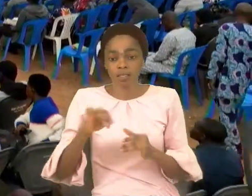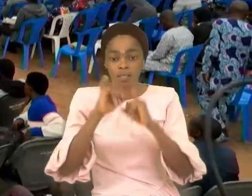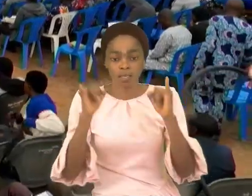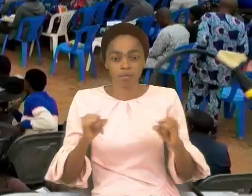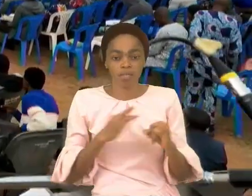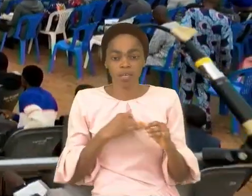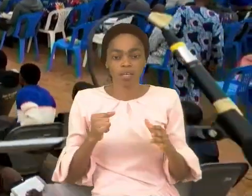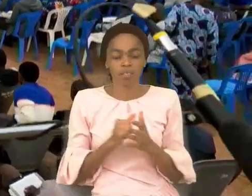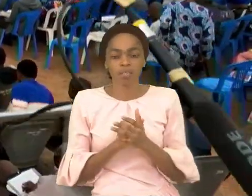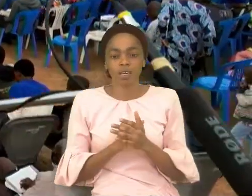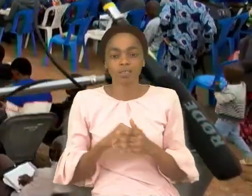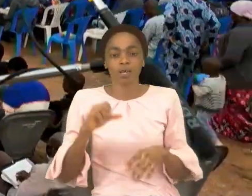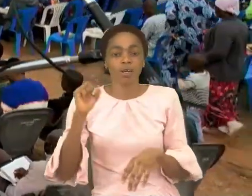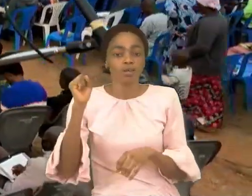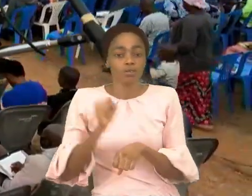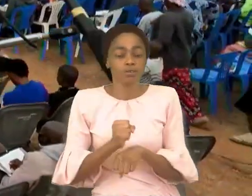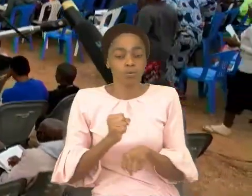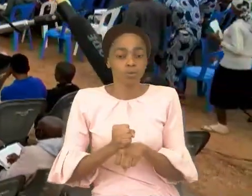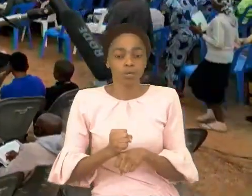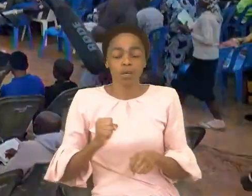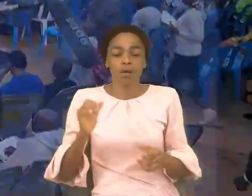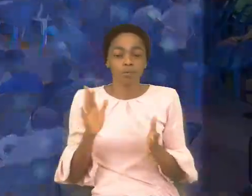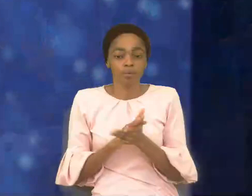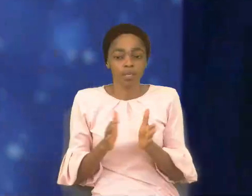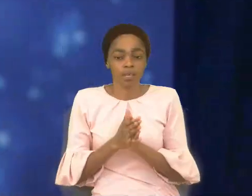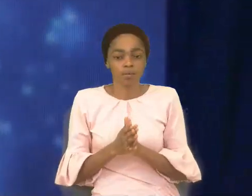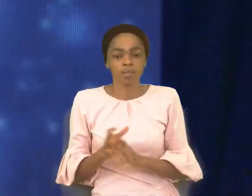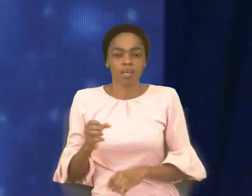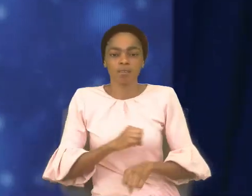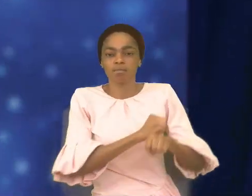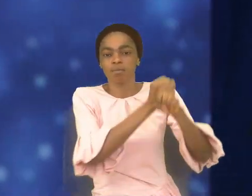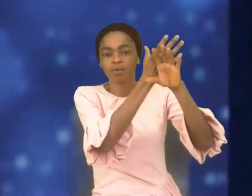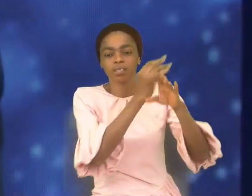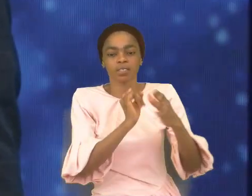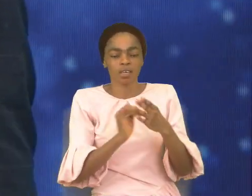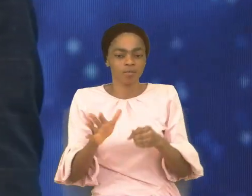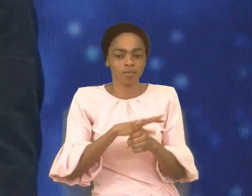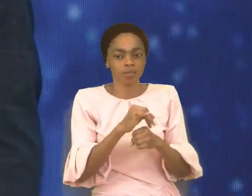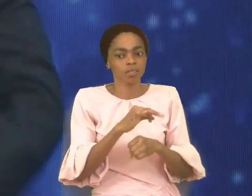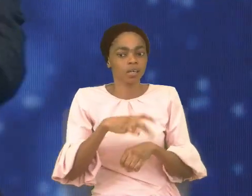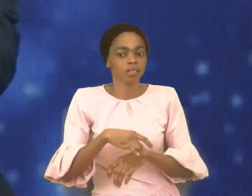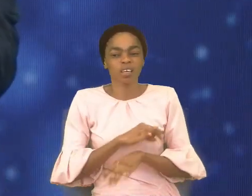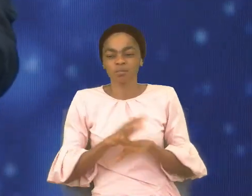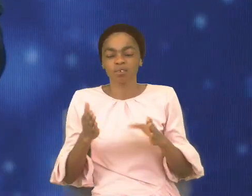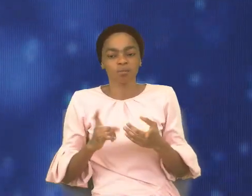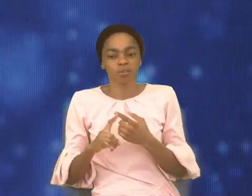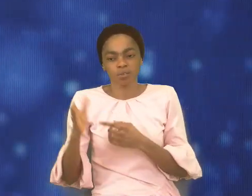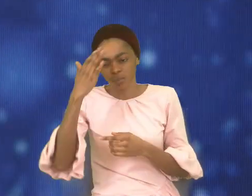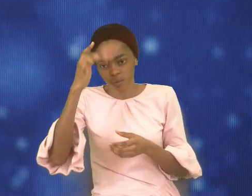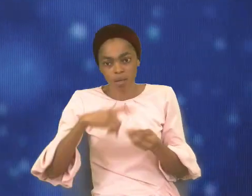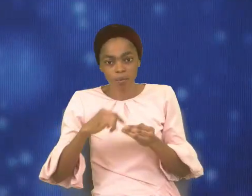earth. I don't want to know about that. All he knew was the idol he raised up,